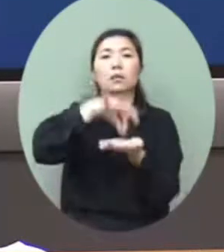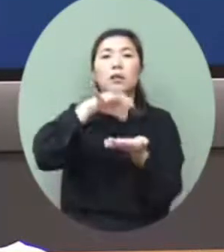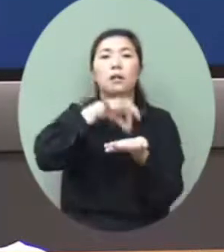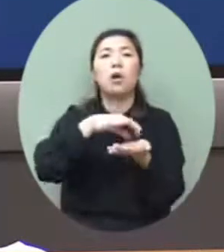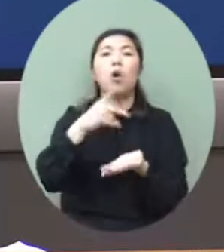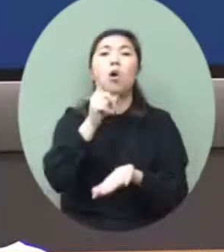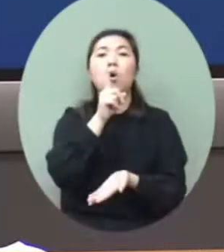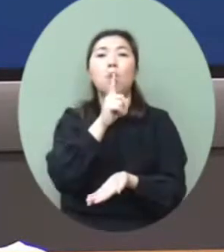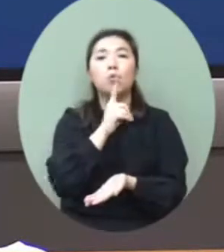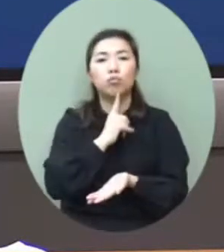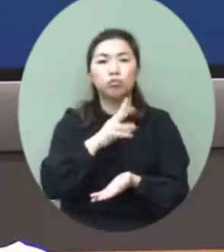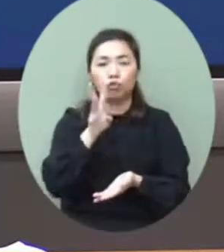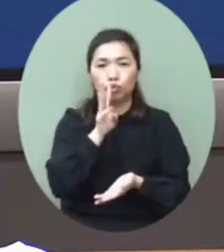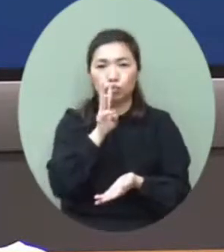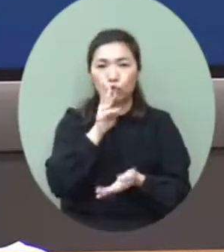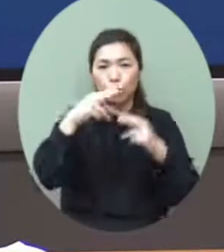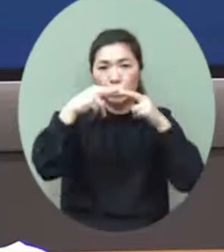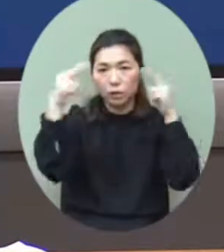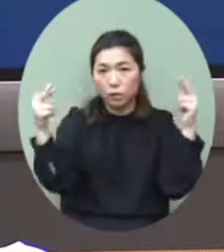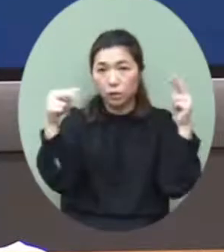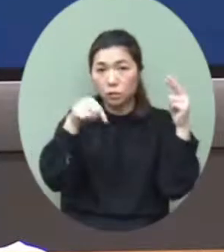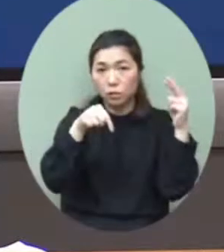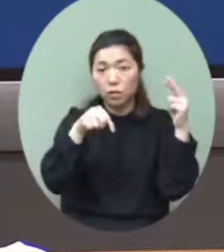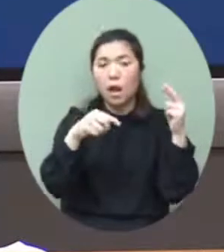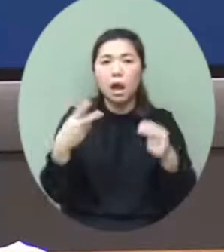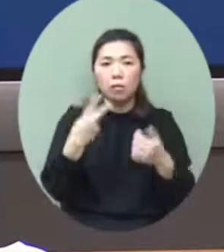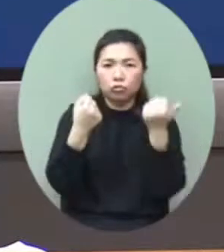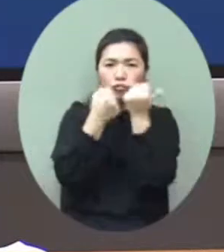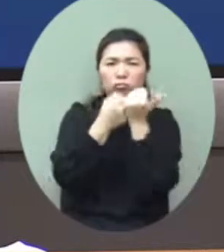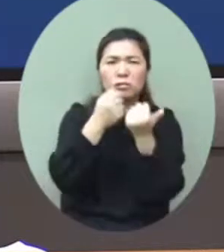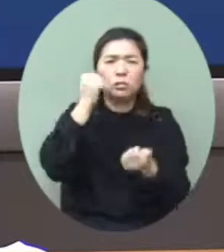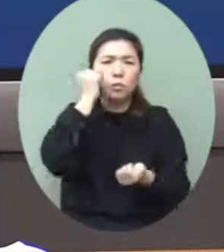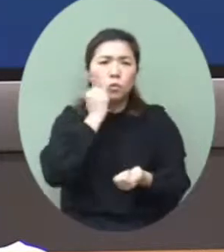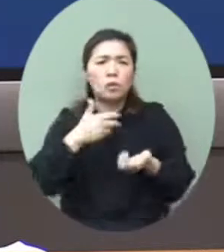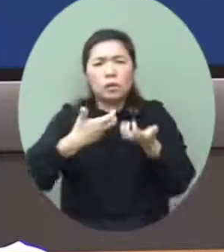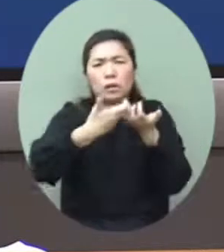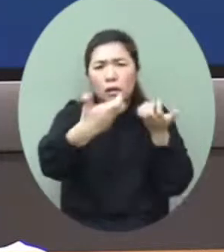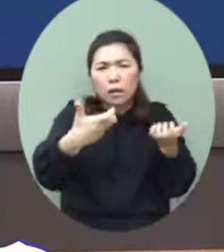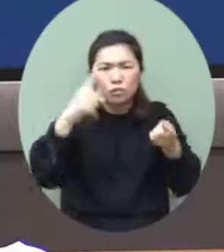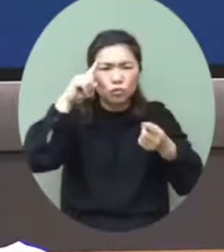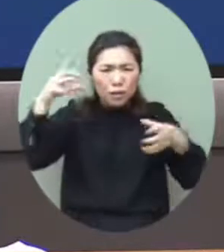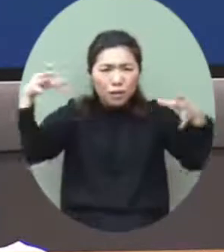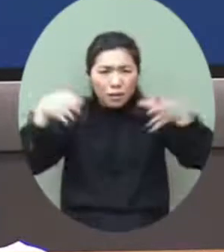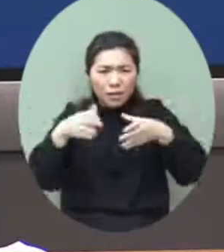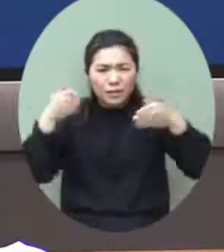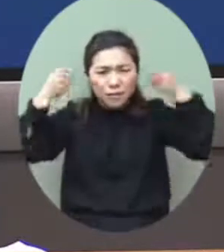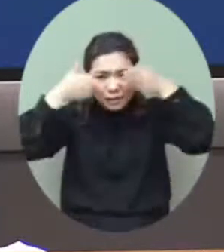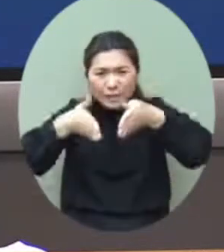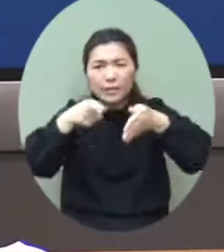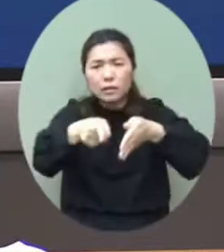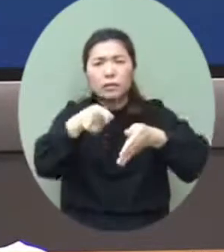as CIF. Another location is at Hong Shui Q. To further support